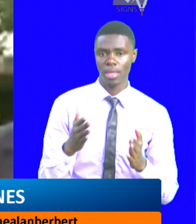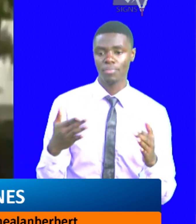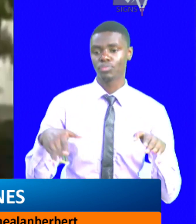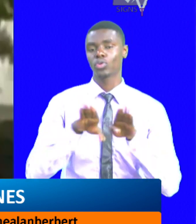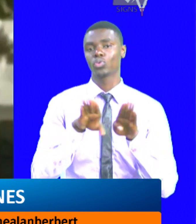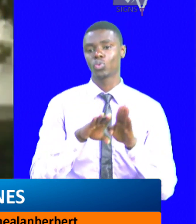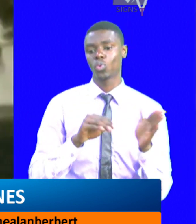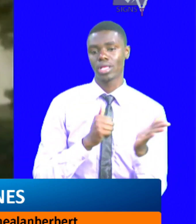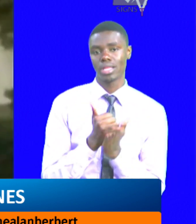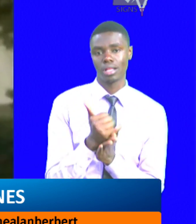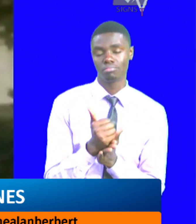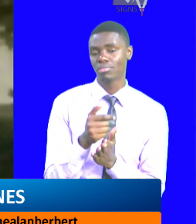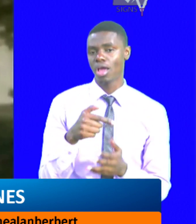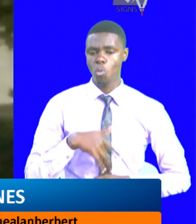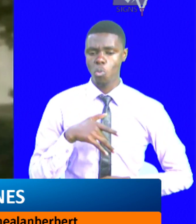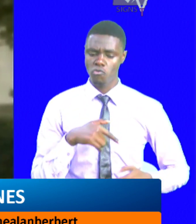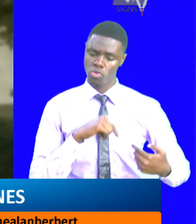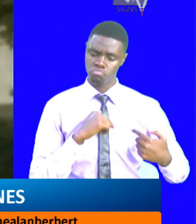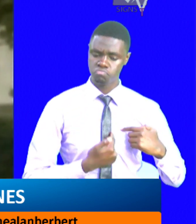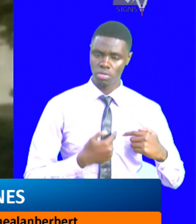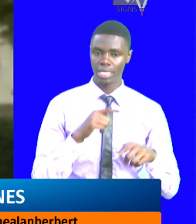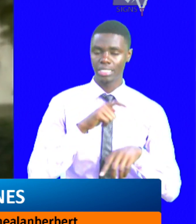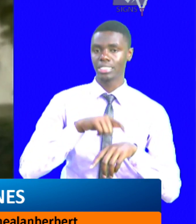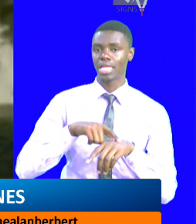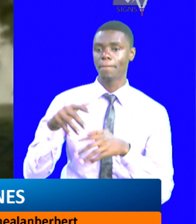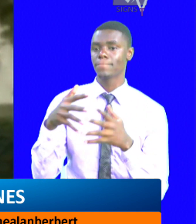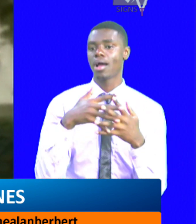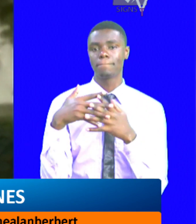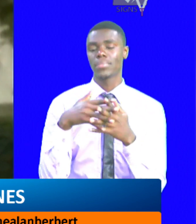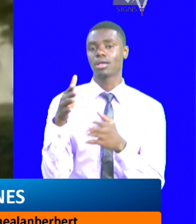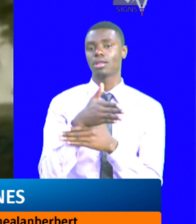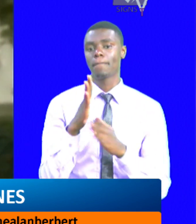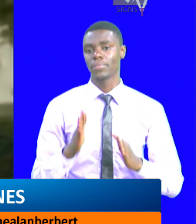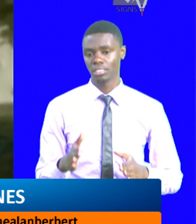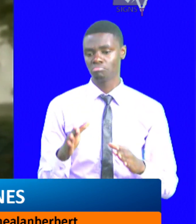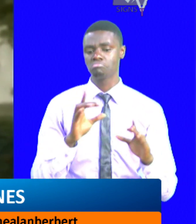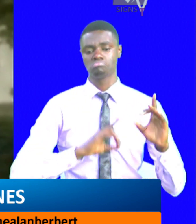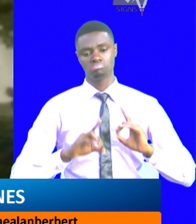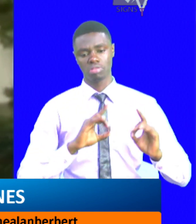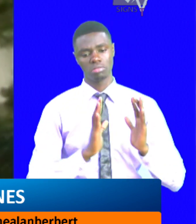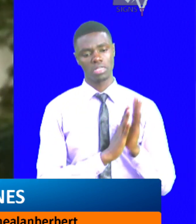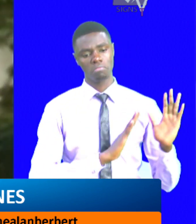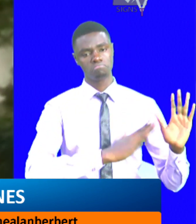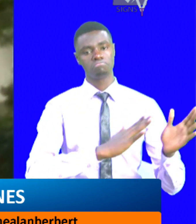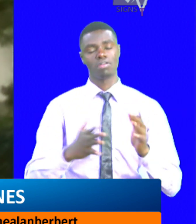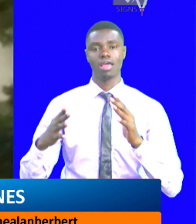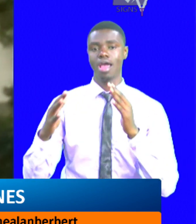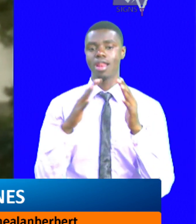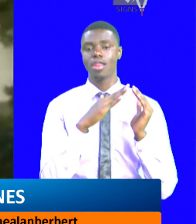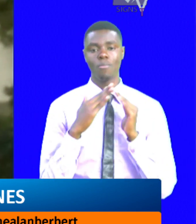deal. Felt hurt when the U.S. ambassador is dancing and praising democracy in